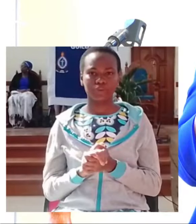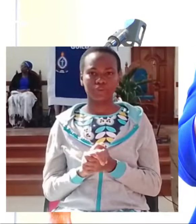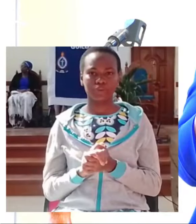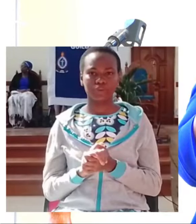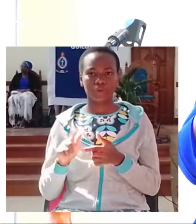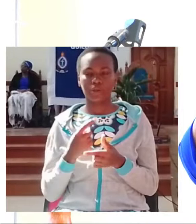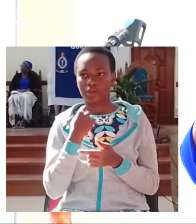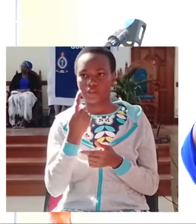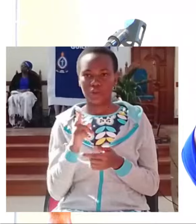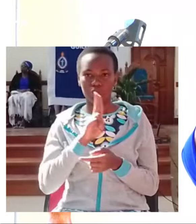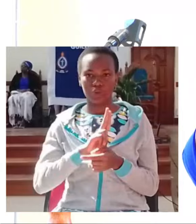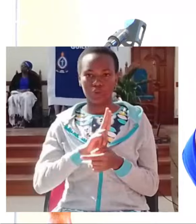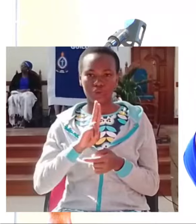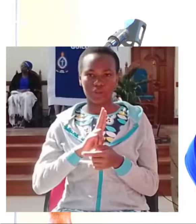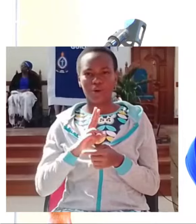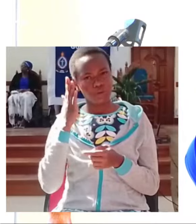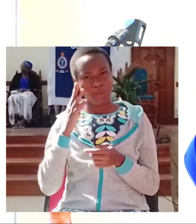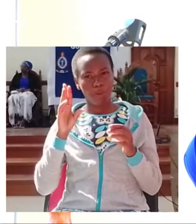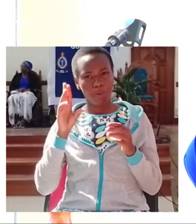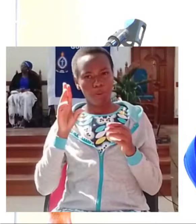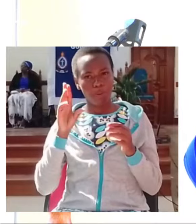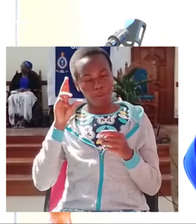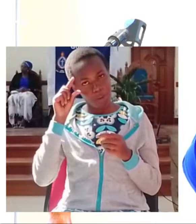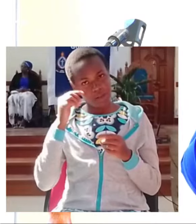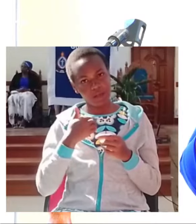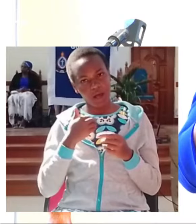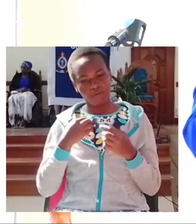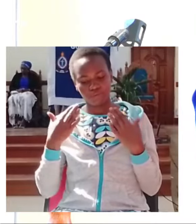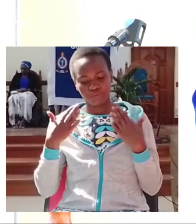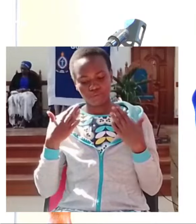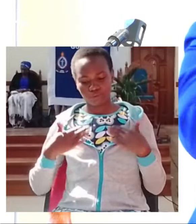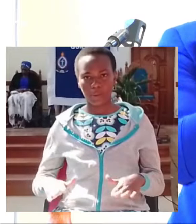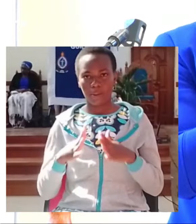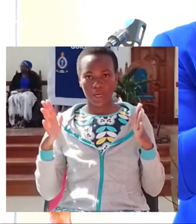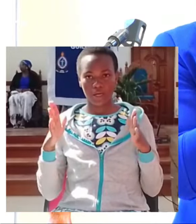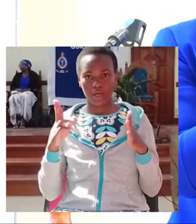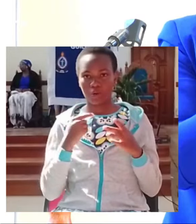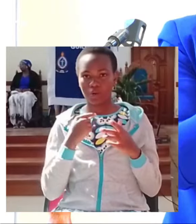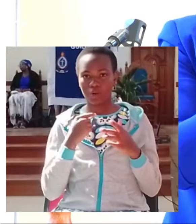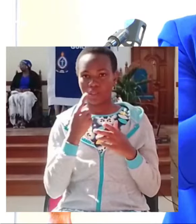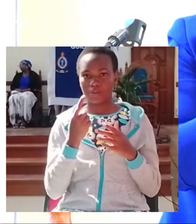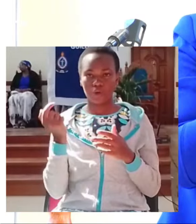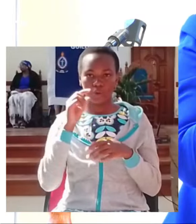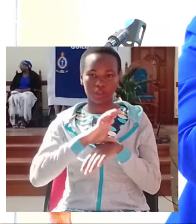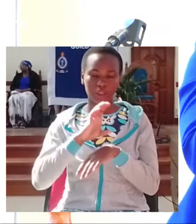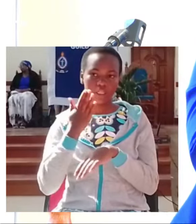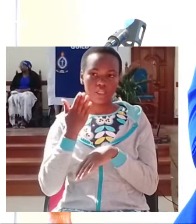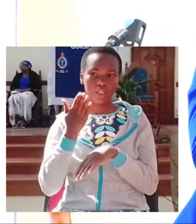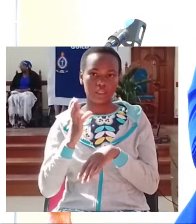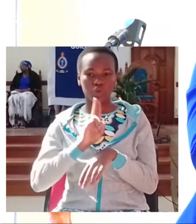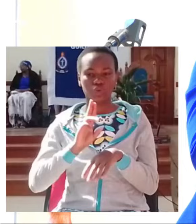Nani alisema ukikuja na dela tutakucheka? Bwana sifiwe. Nani alisema ukikuja na crocs, my